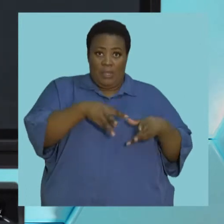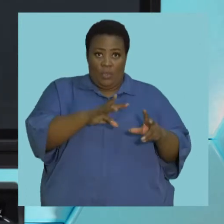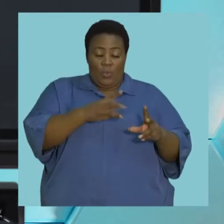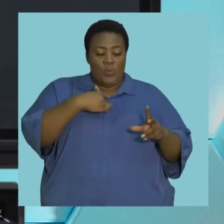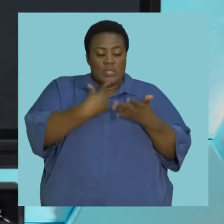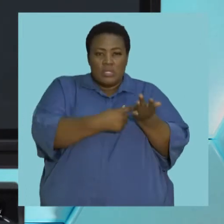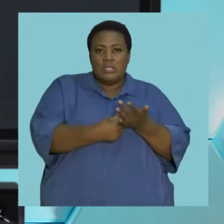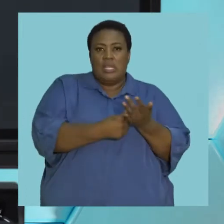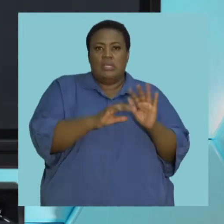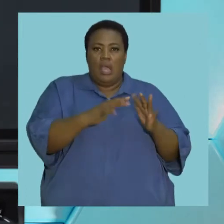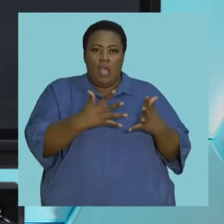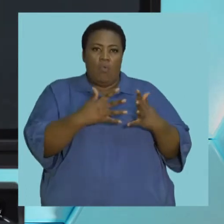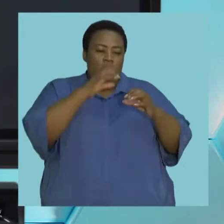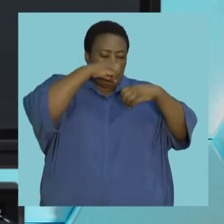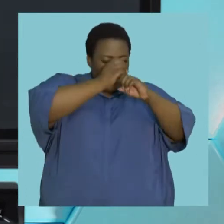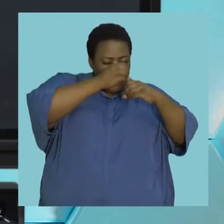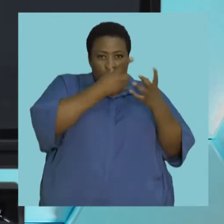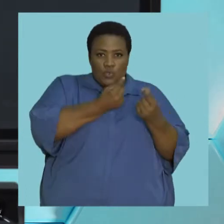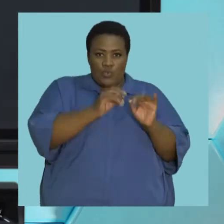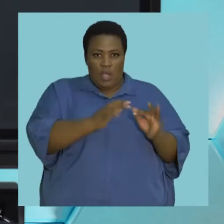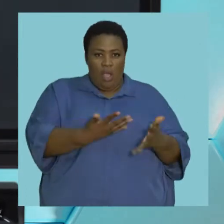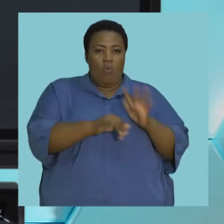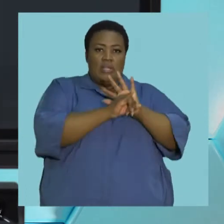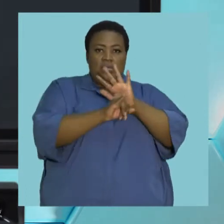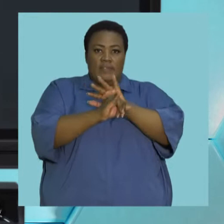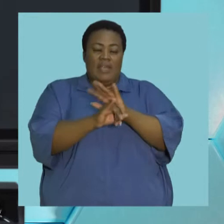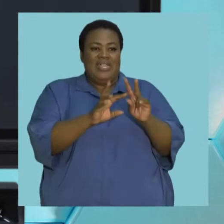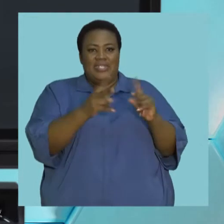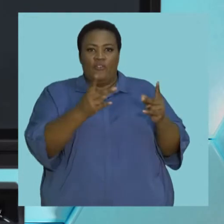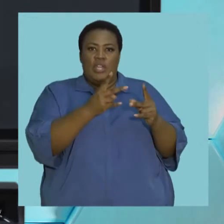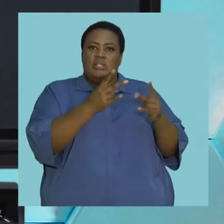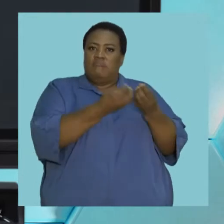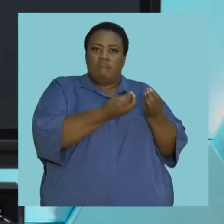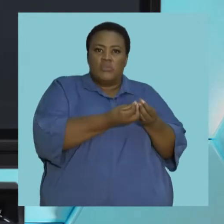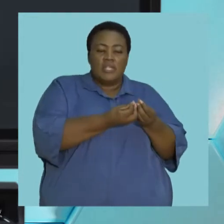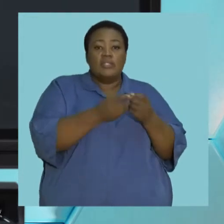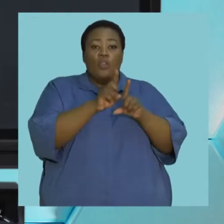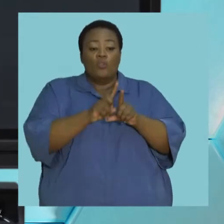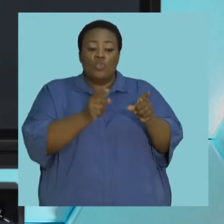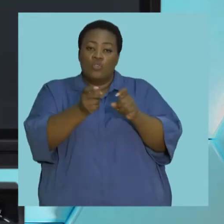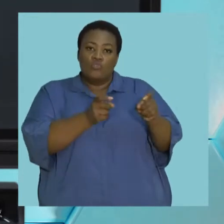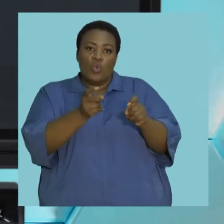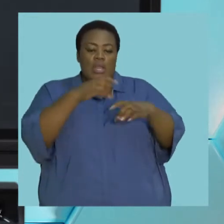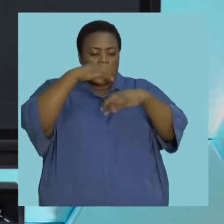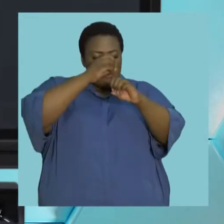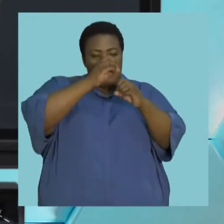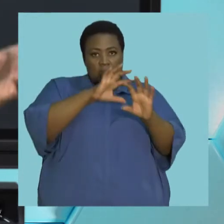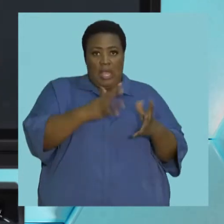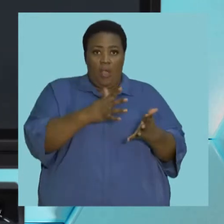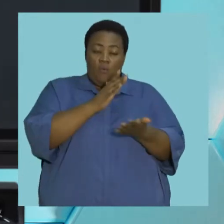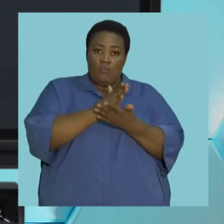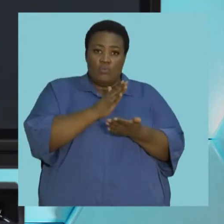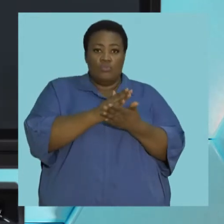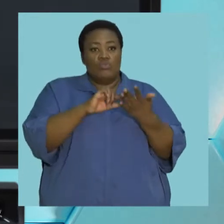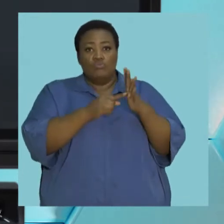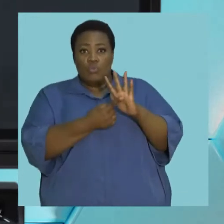discussed how to set up an experiment, how to identify different variables, how to look at controlling an experiment in terms of ensuring that it